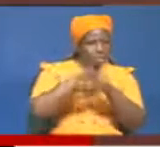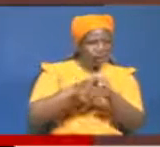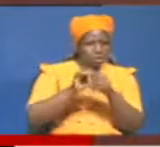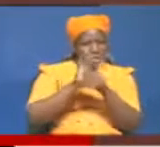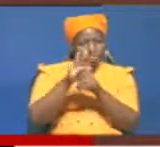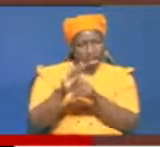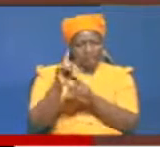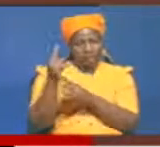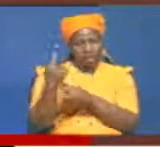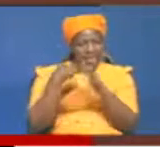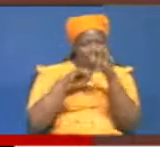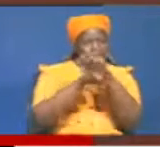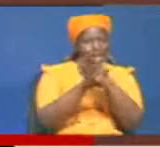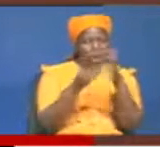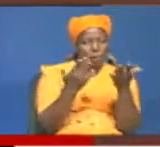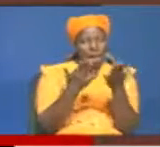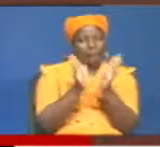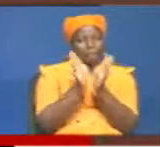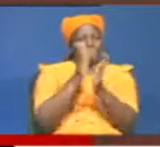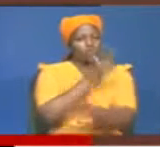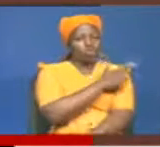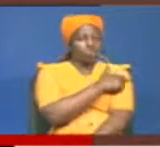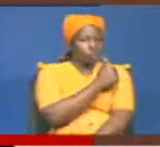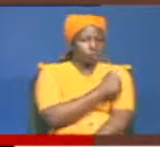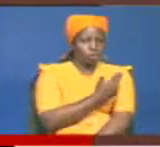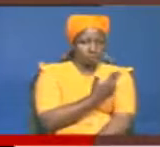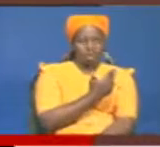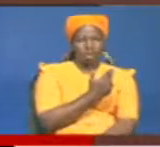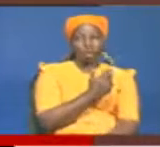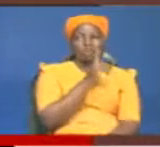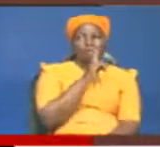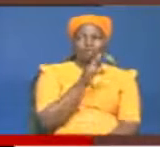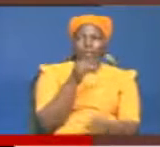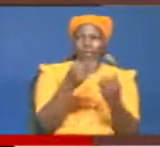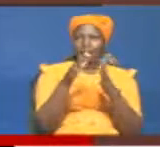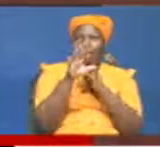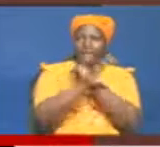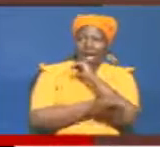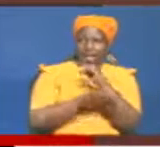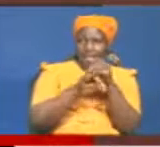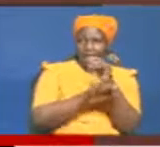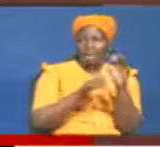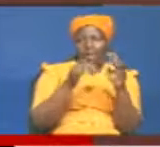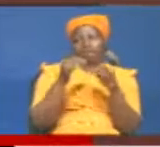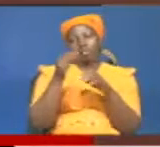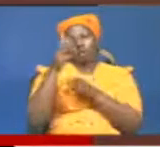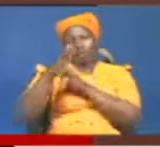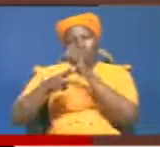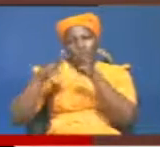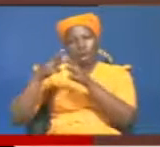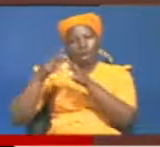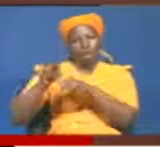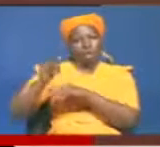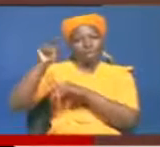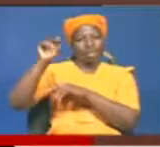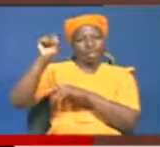health services, health centers. And many countries, whether both global north and global south, were